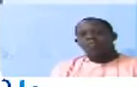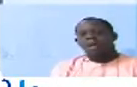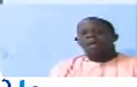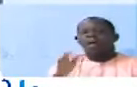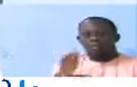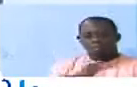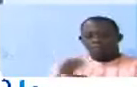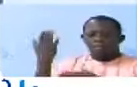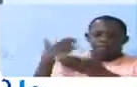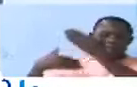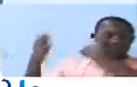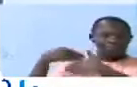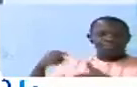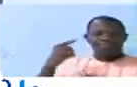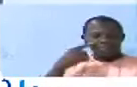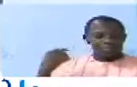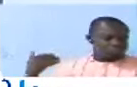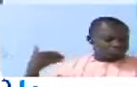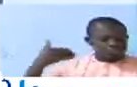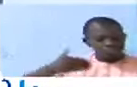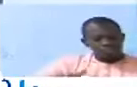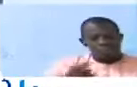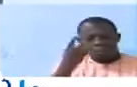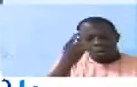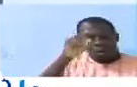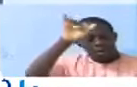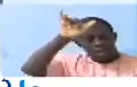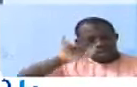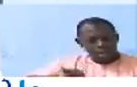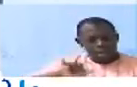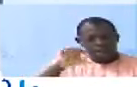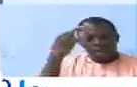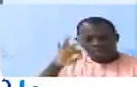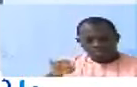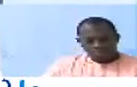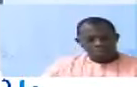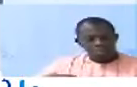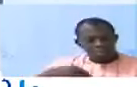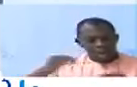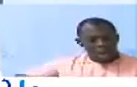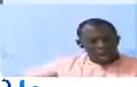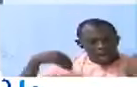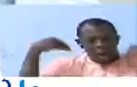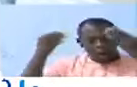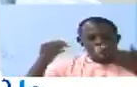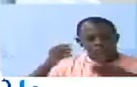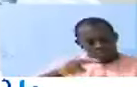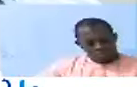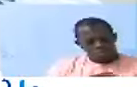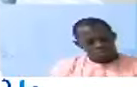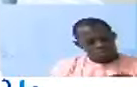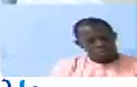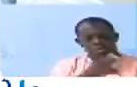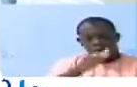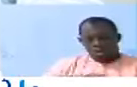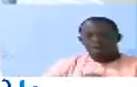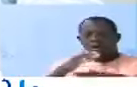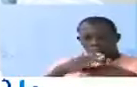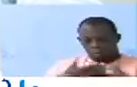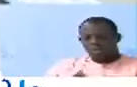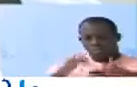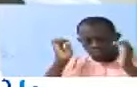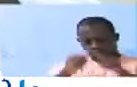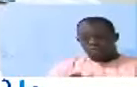those days it went up to 1 year. If I take off my shirt, you will still see the marks on my body. How about the